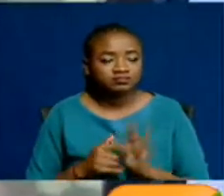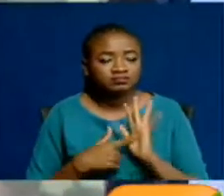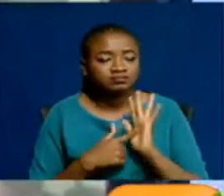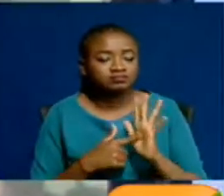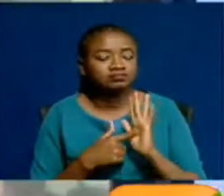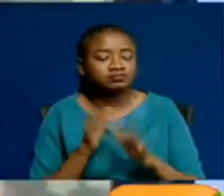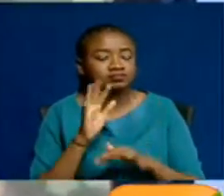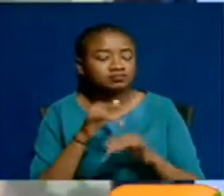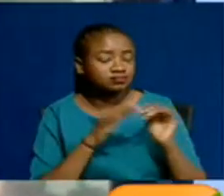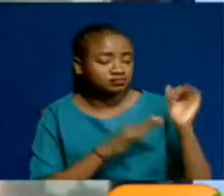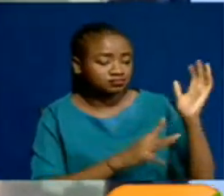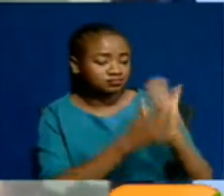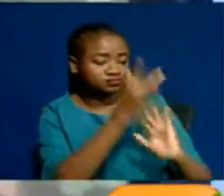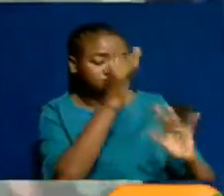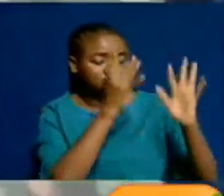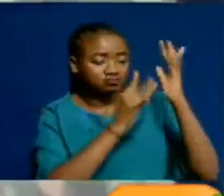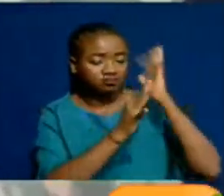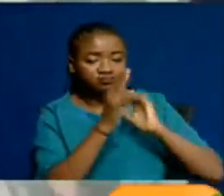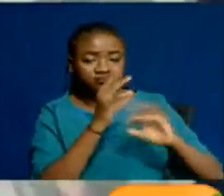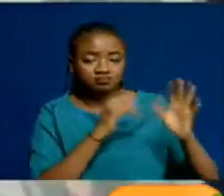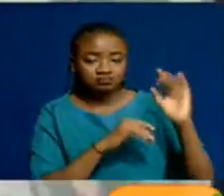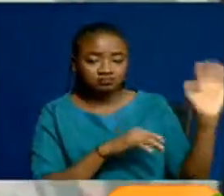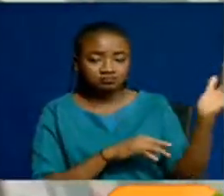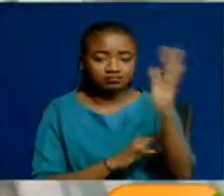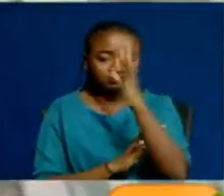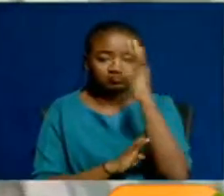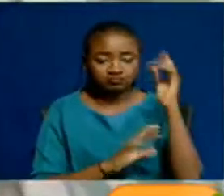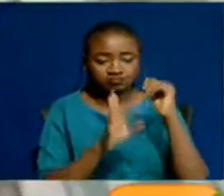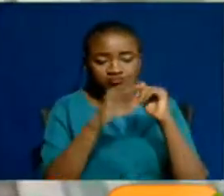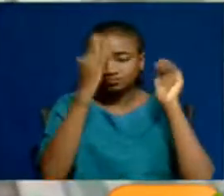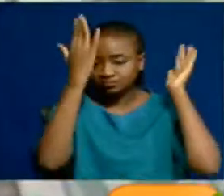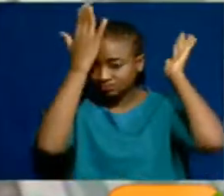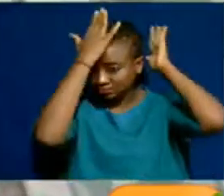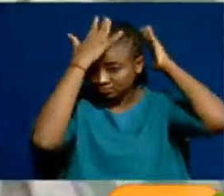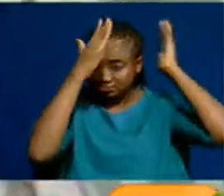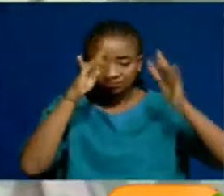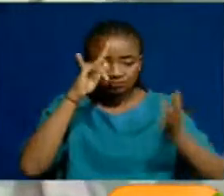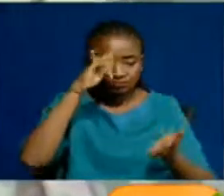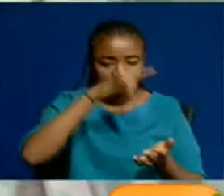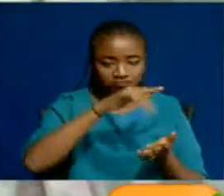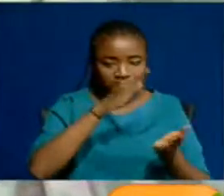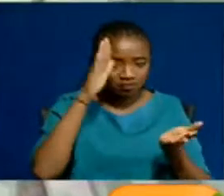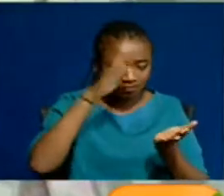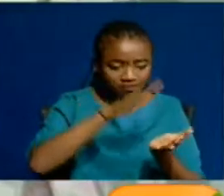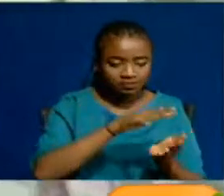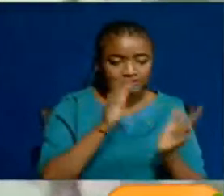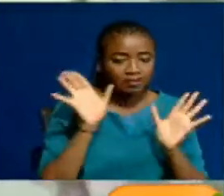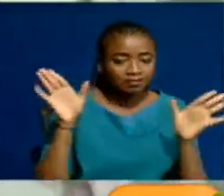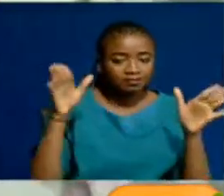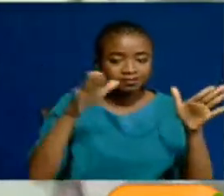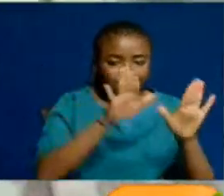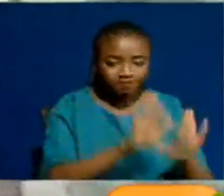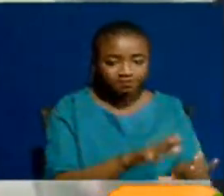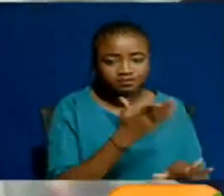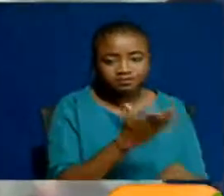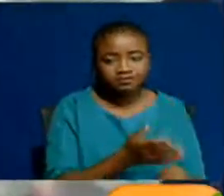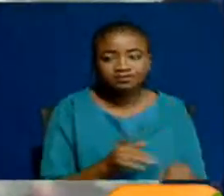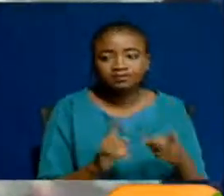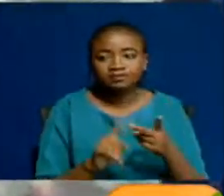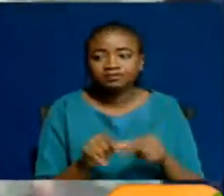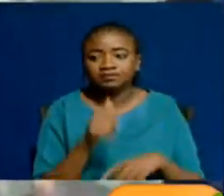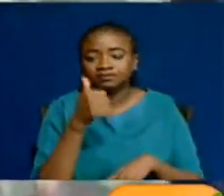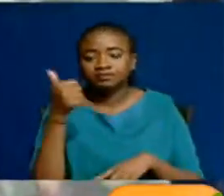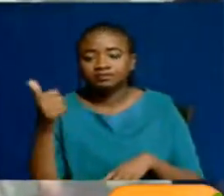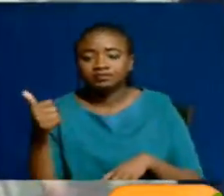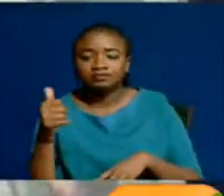not just forests, but lowland forests like tropical forests in Kakamega, highland forests like in Mount Kenya, coastal forests like Arabuko